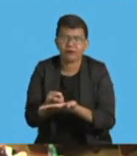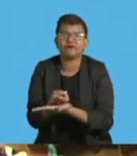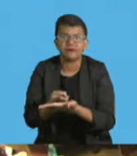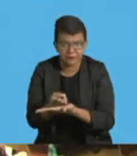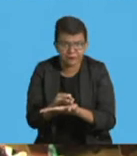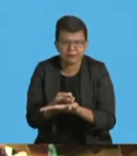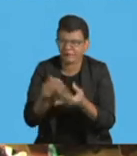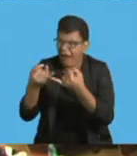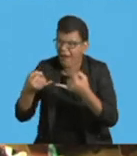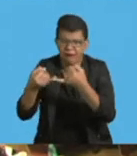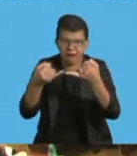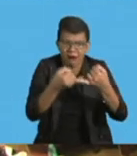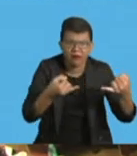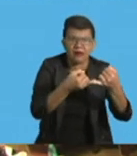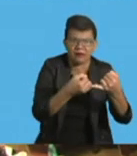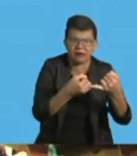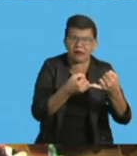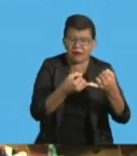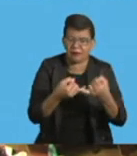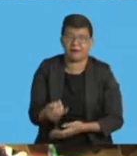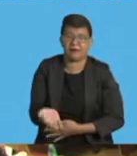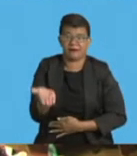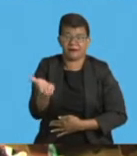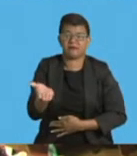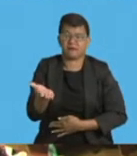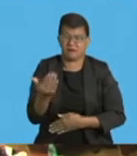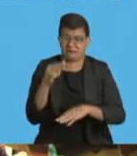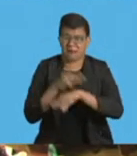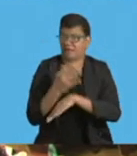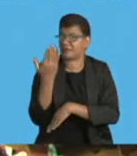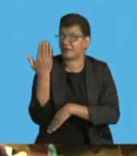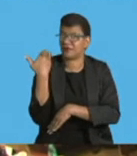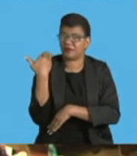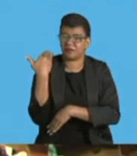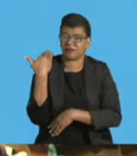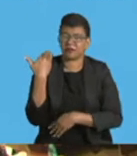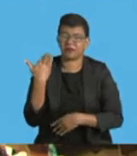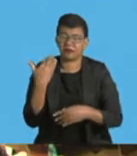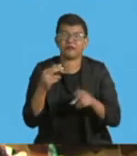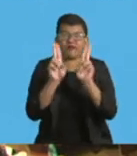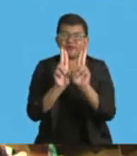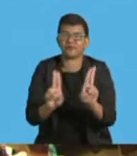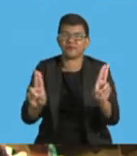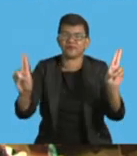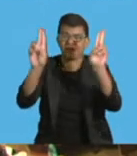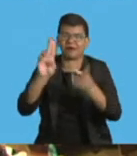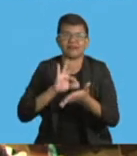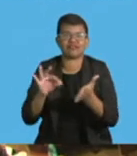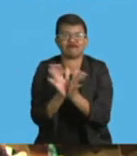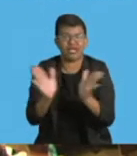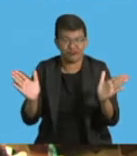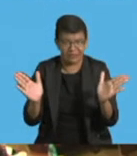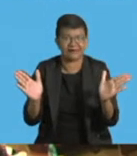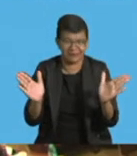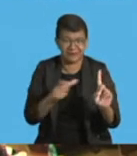ago, the United Nations Secretary General, Antonio Guterres, highlighted the threat in dramatic fashion. You will